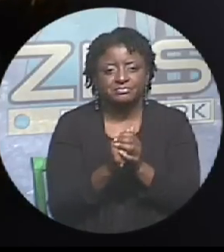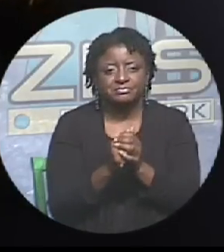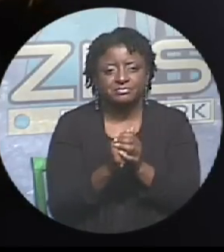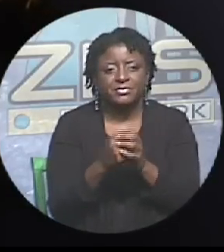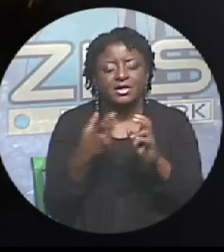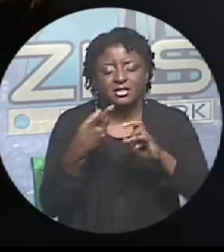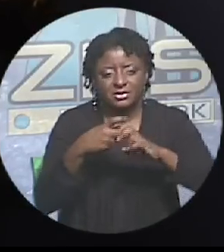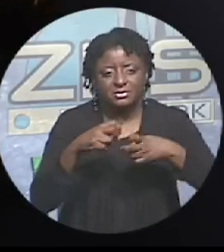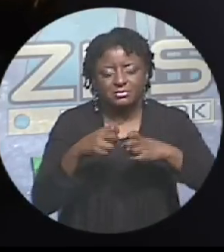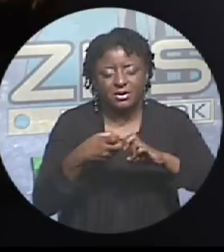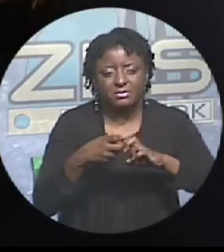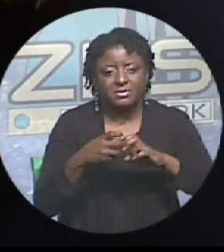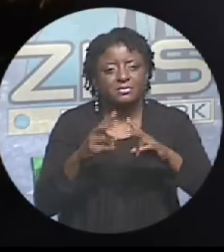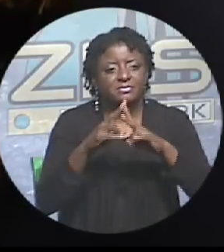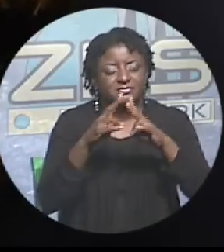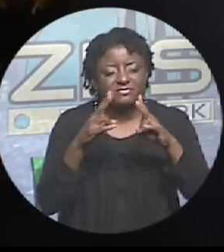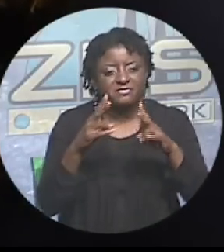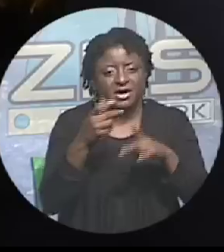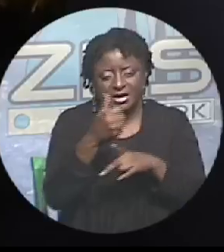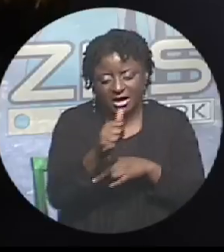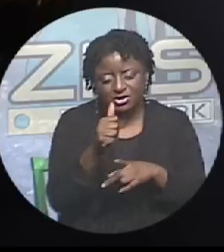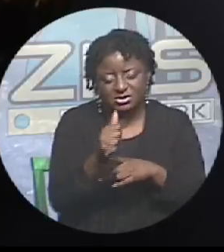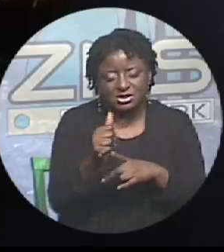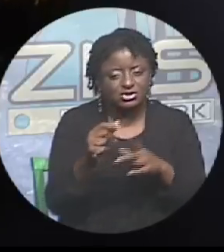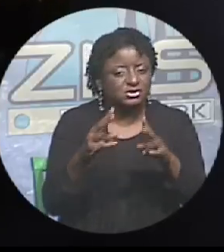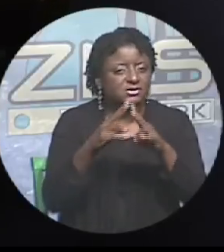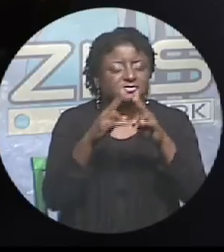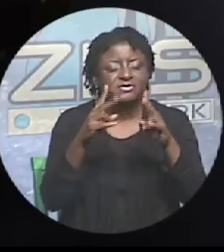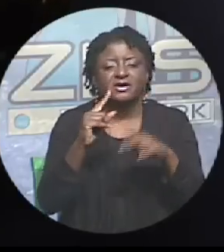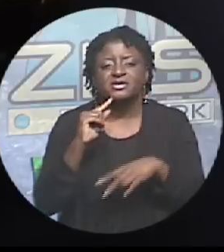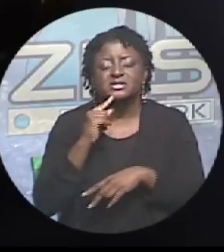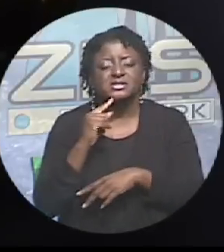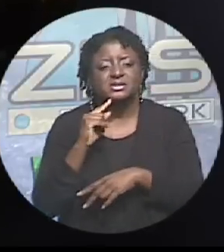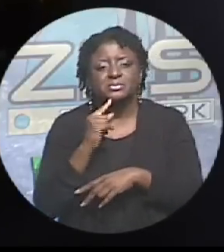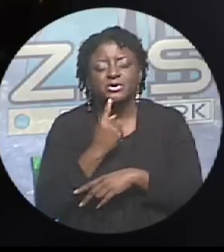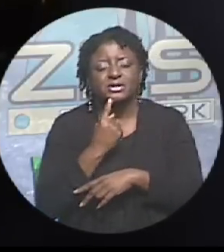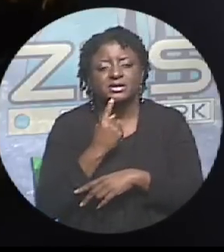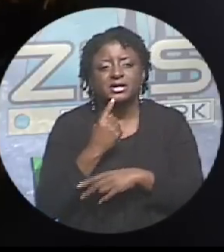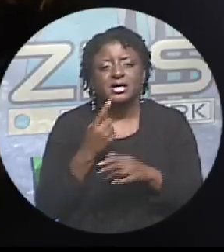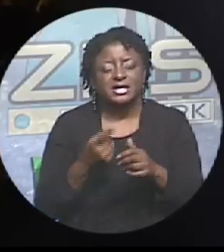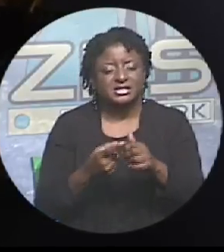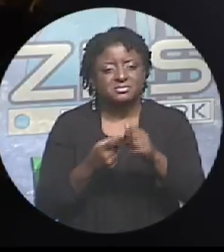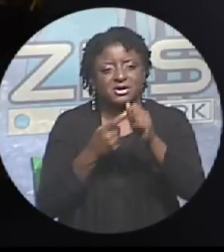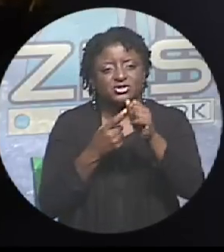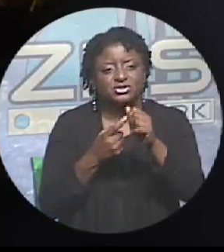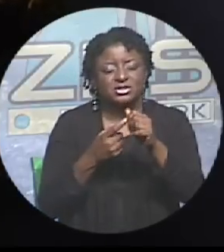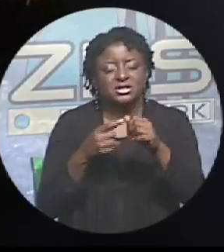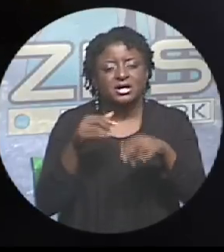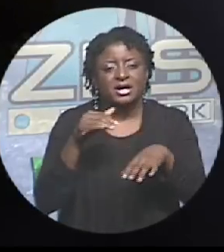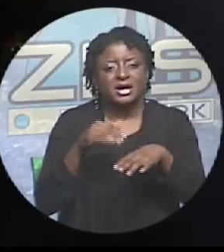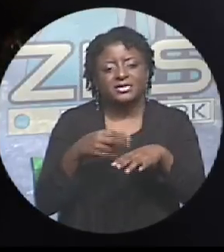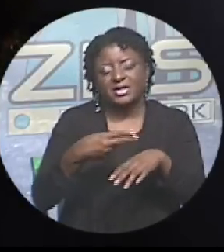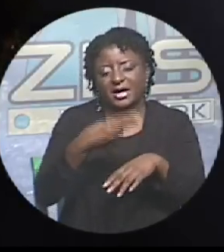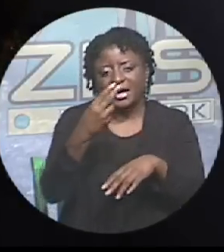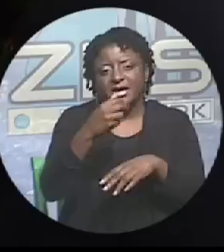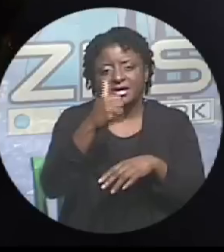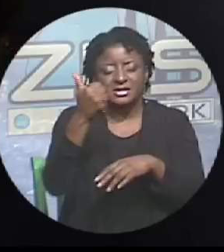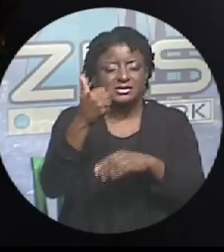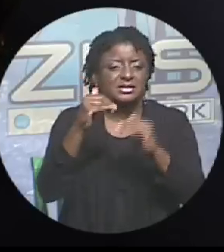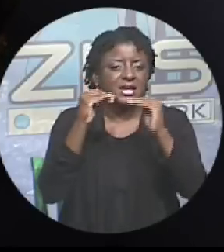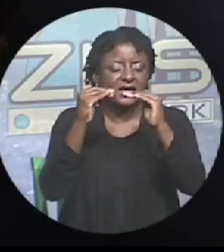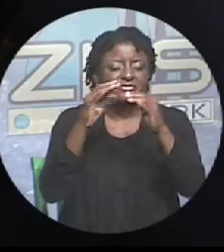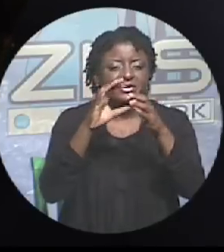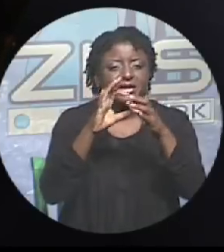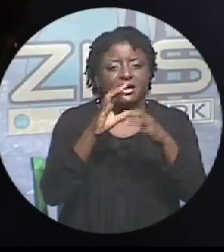obviously very, very disappointing, particularly where it's placed at the doorstep at the highest level of the IAAF, persons who